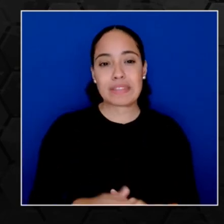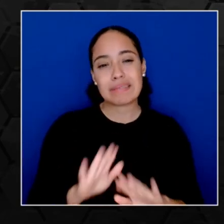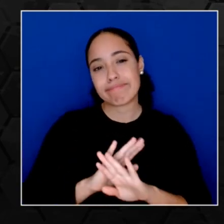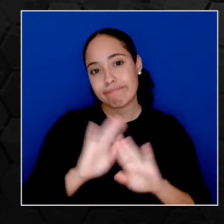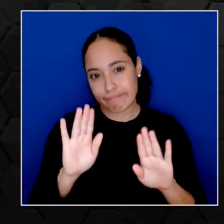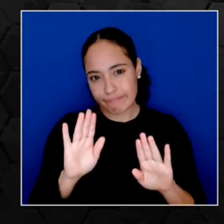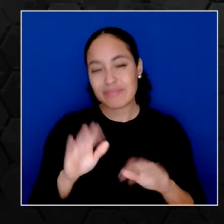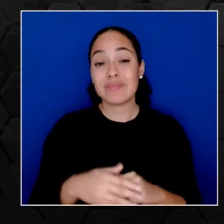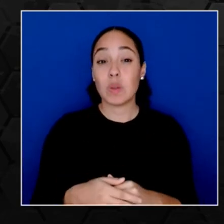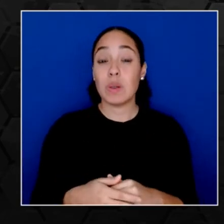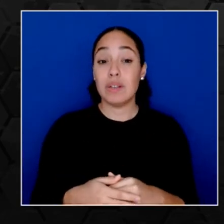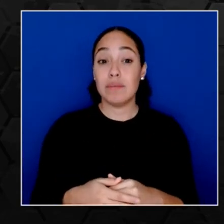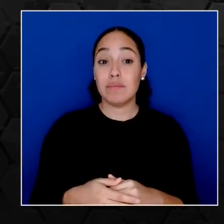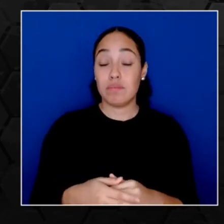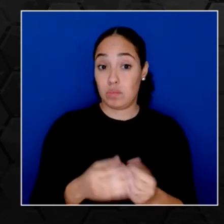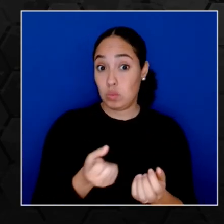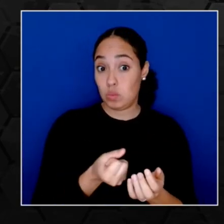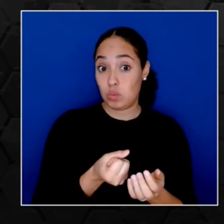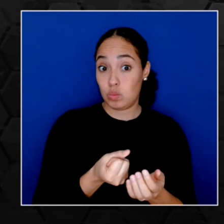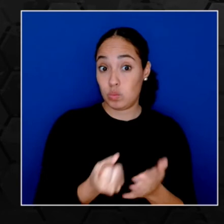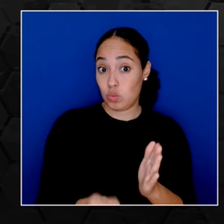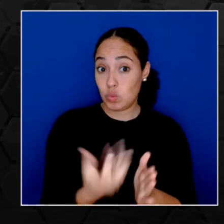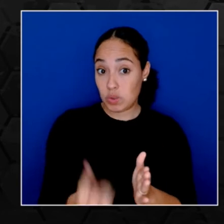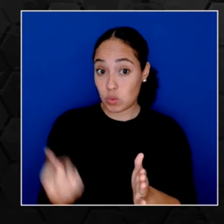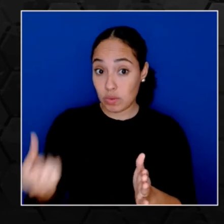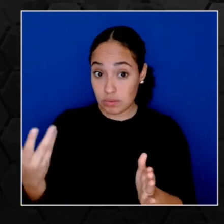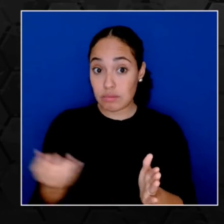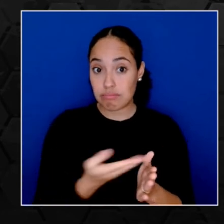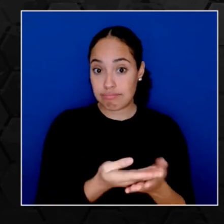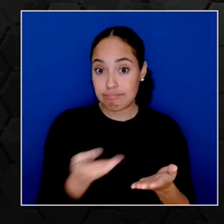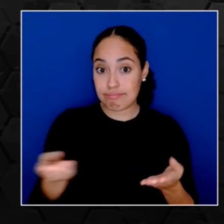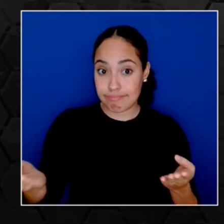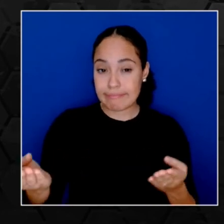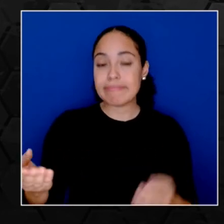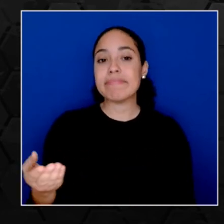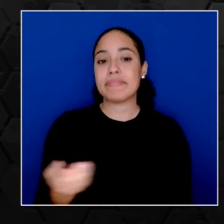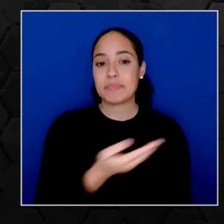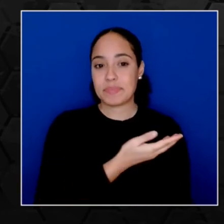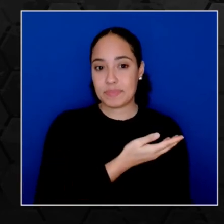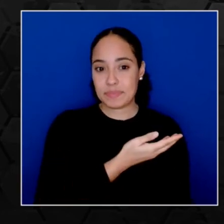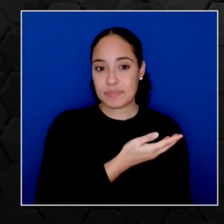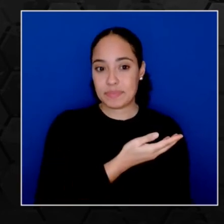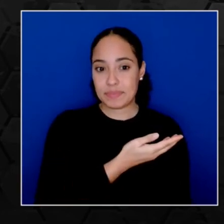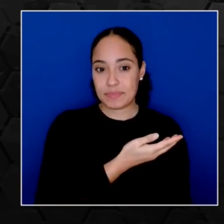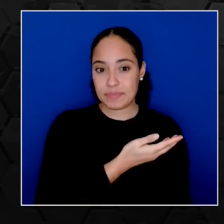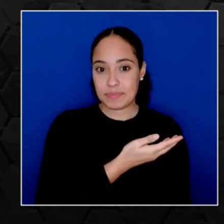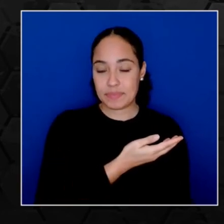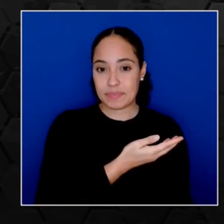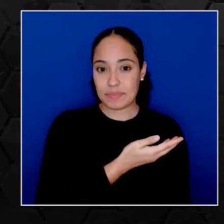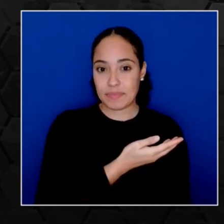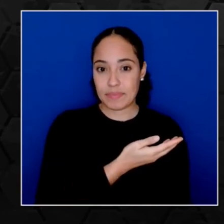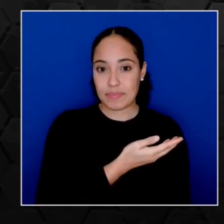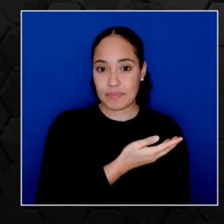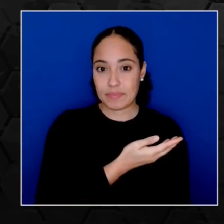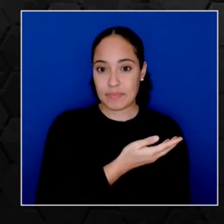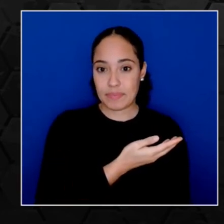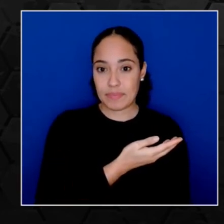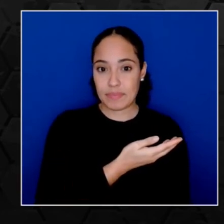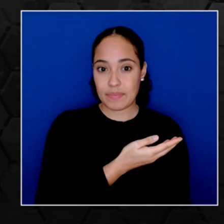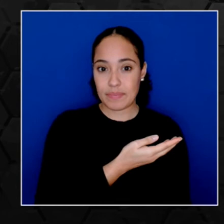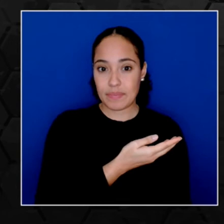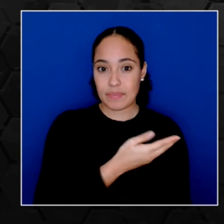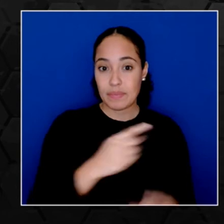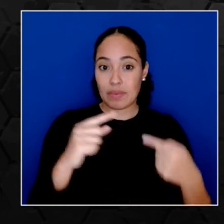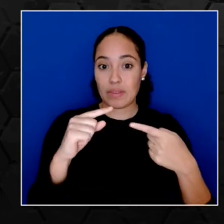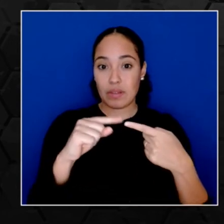about, which is the recommendation systems in Azure, you can like check out the first link where you have each and everything related to this. So you can go there out